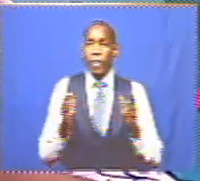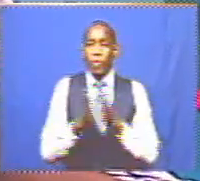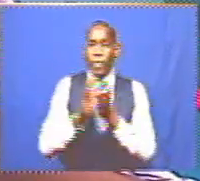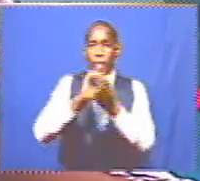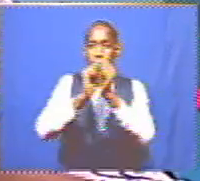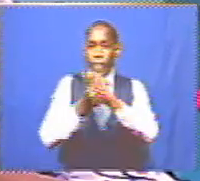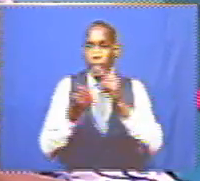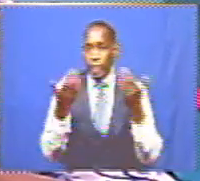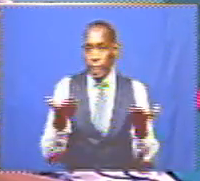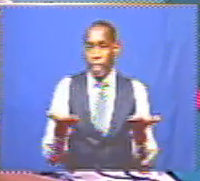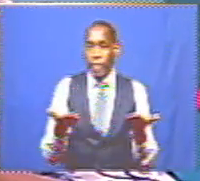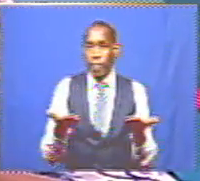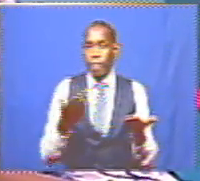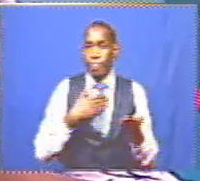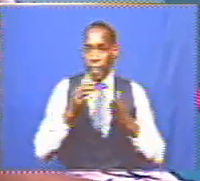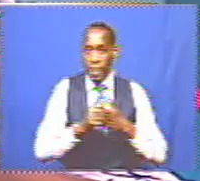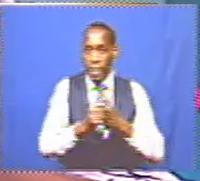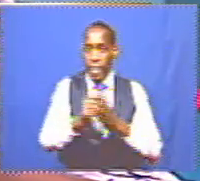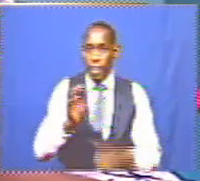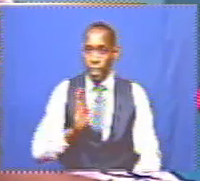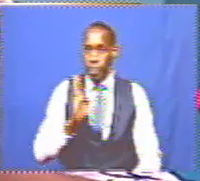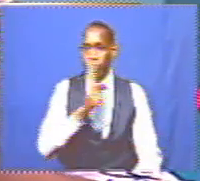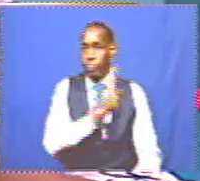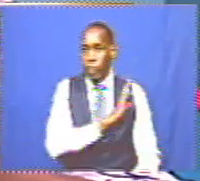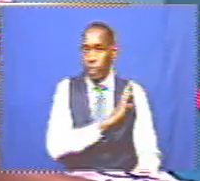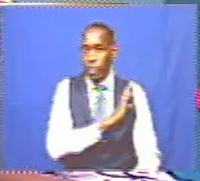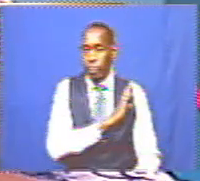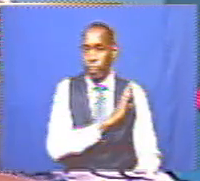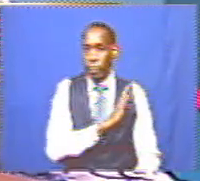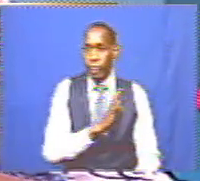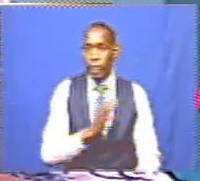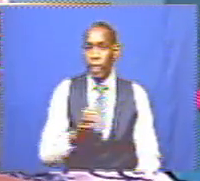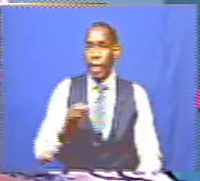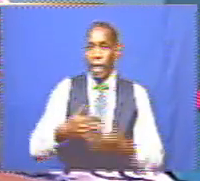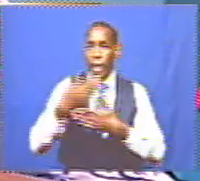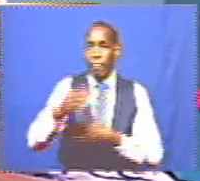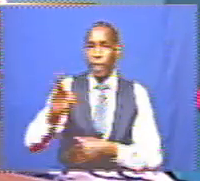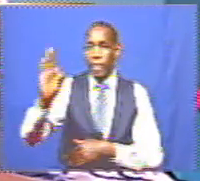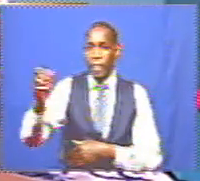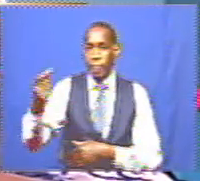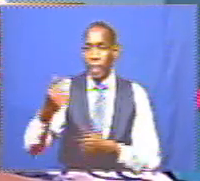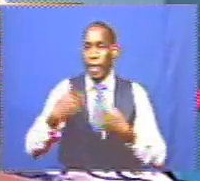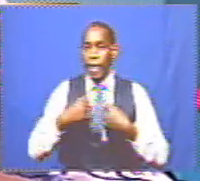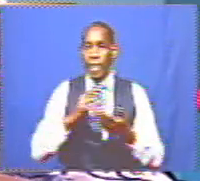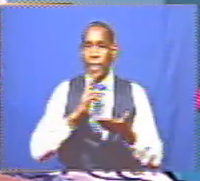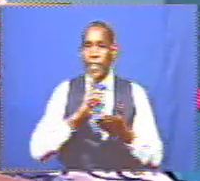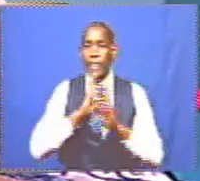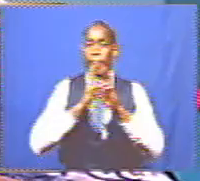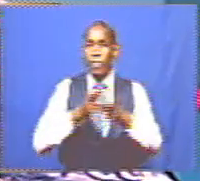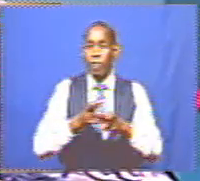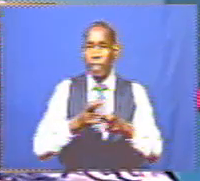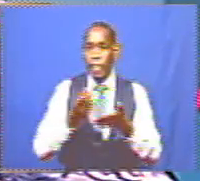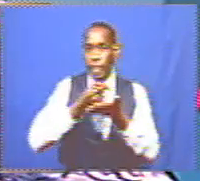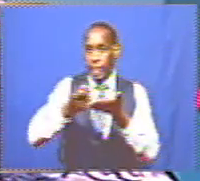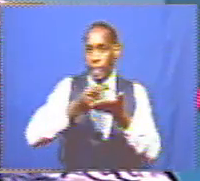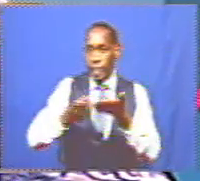transformation, I sat on the board. And every quarter, we used to get our results handwritten for results for education